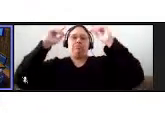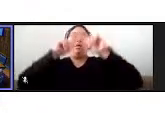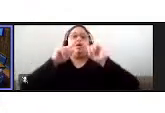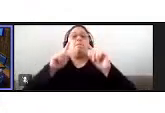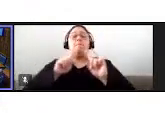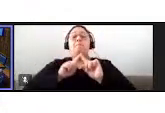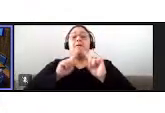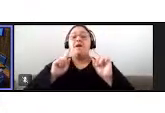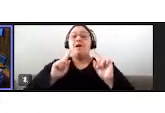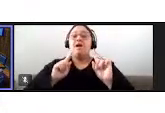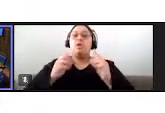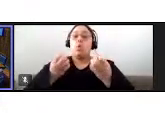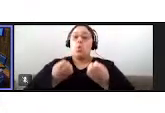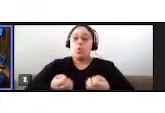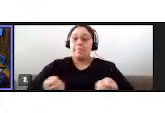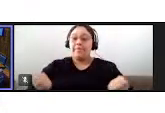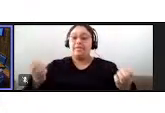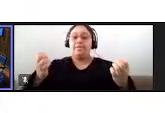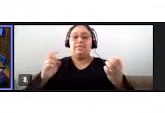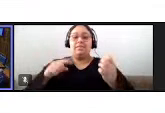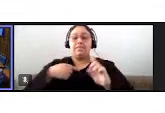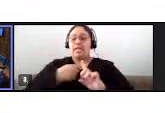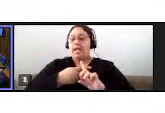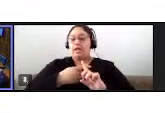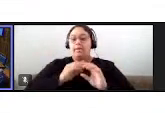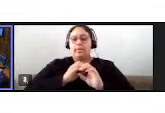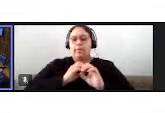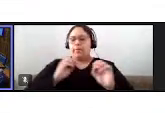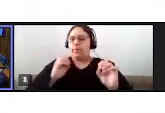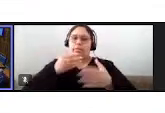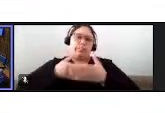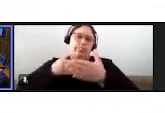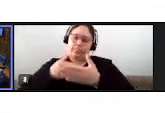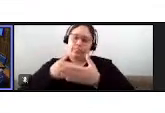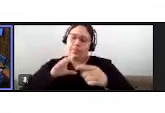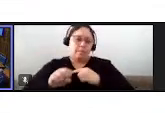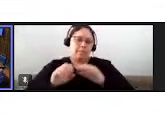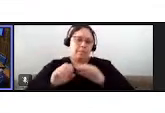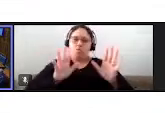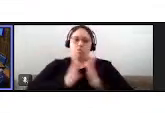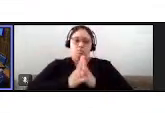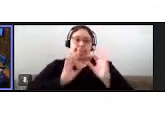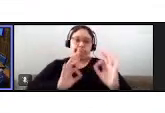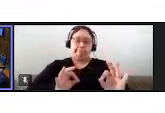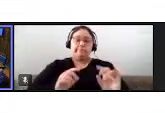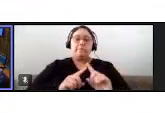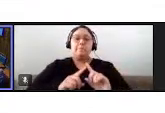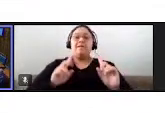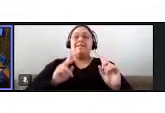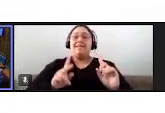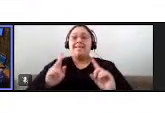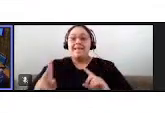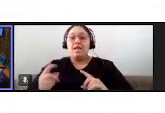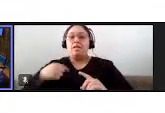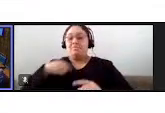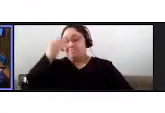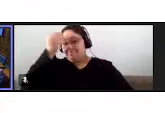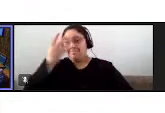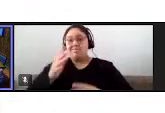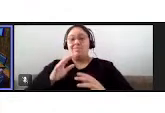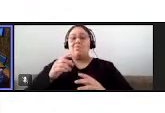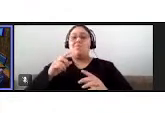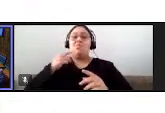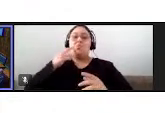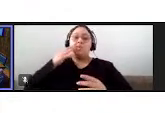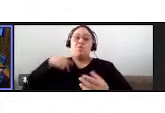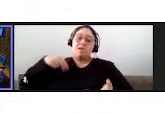far as the equipment, there were no shortcomings detected. But again, as we've indicated in the walkabout,